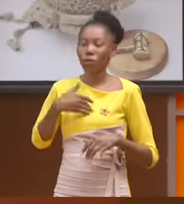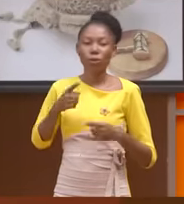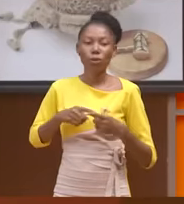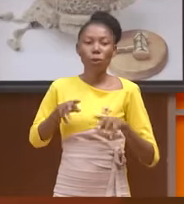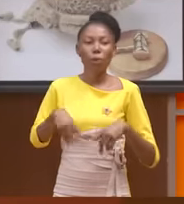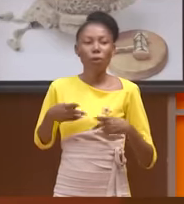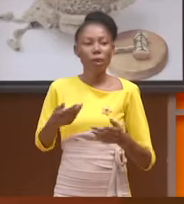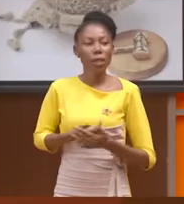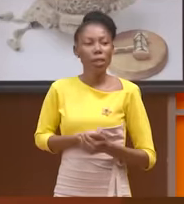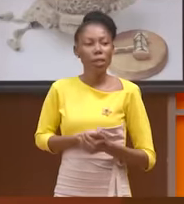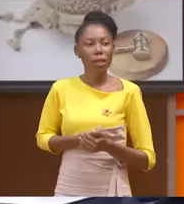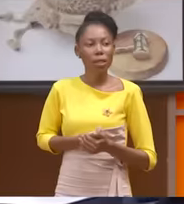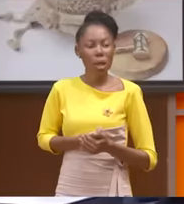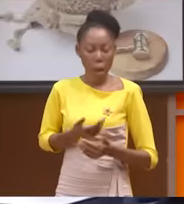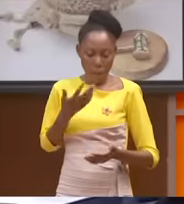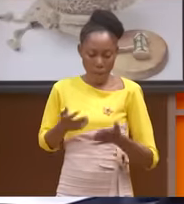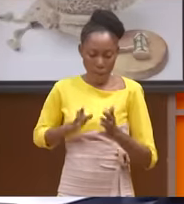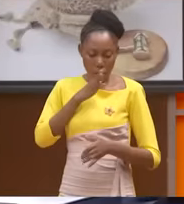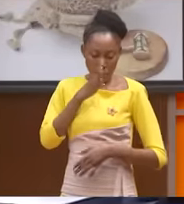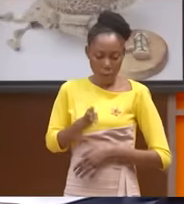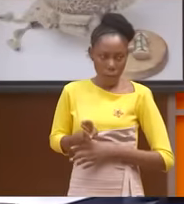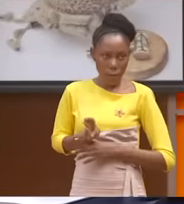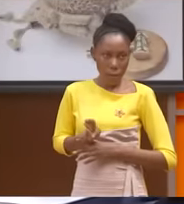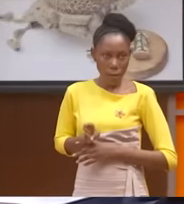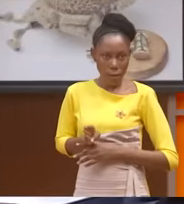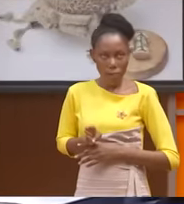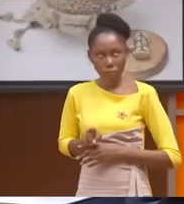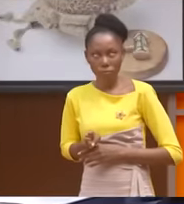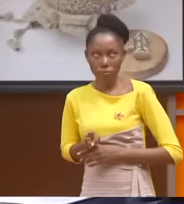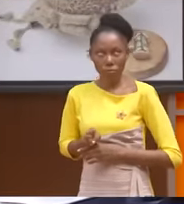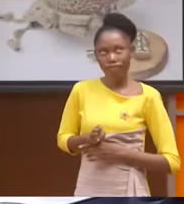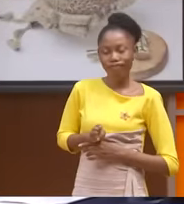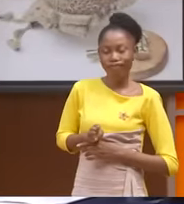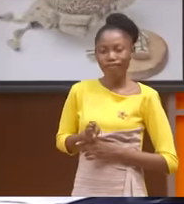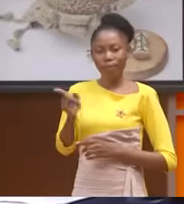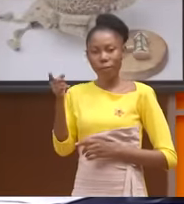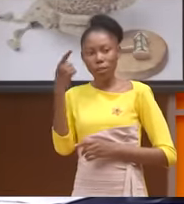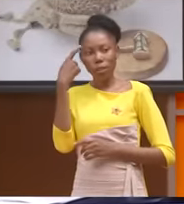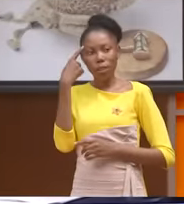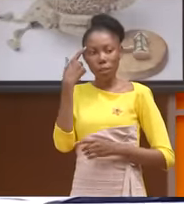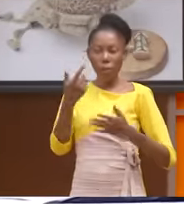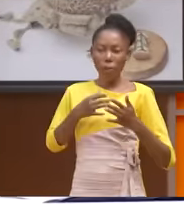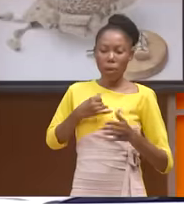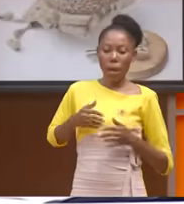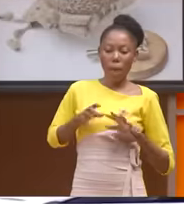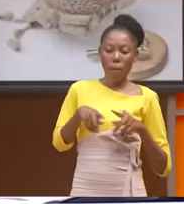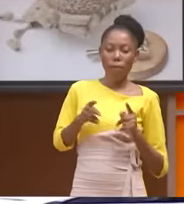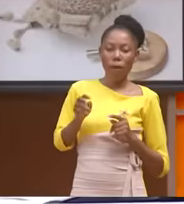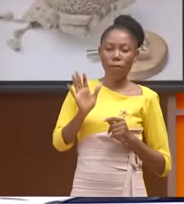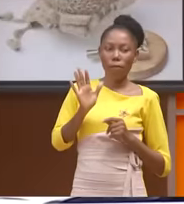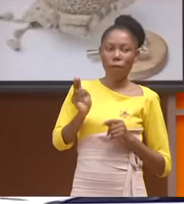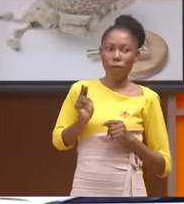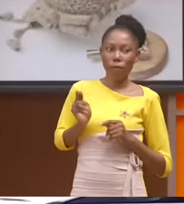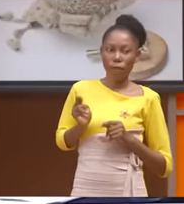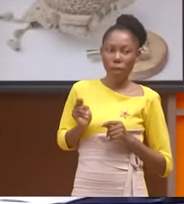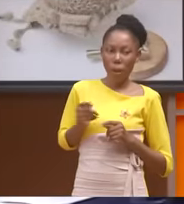It might be ordinarily, maybe you say, I would have provided maybe 5 naira.